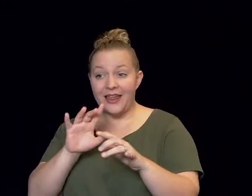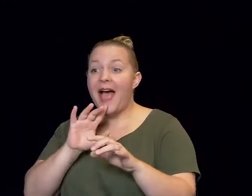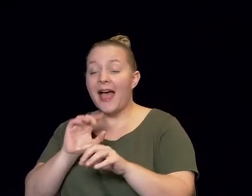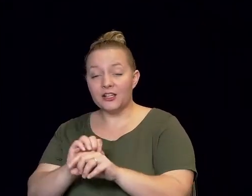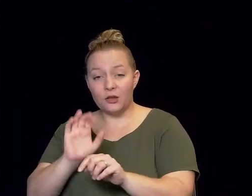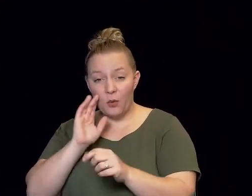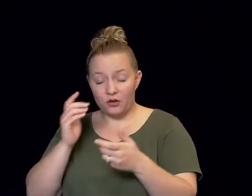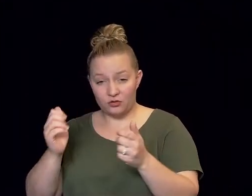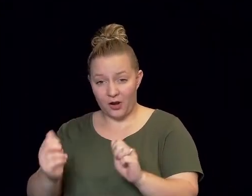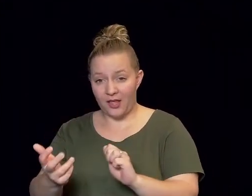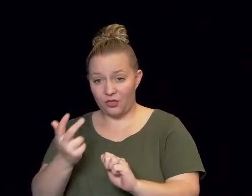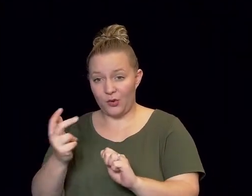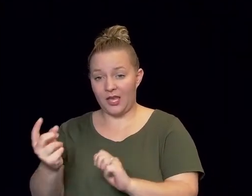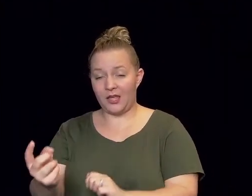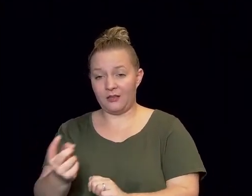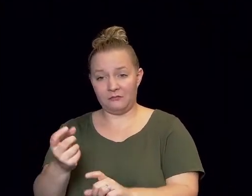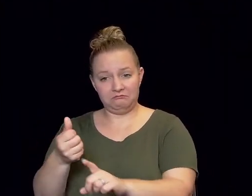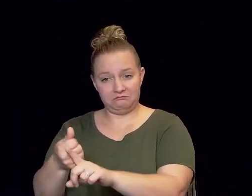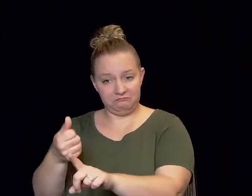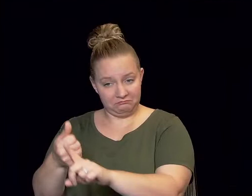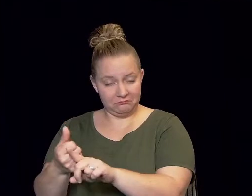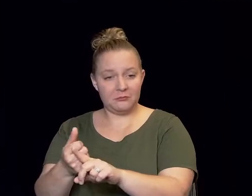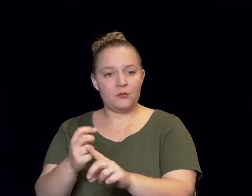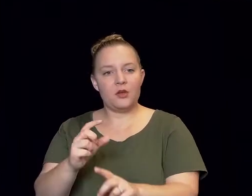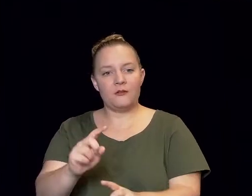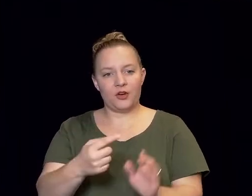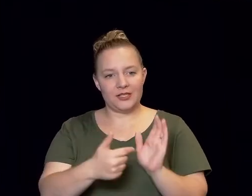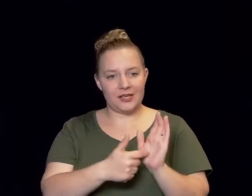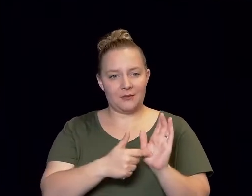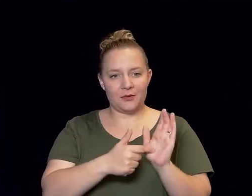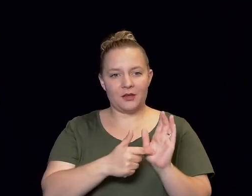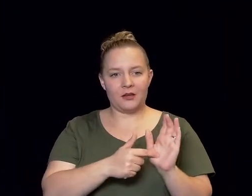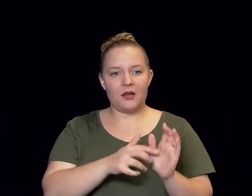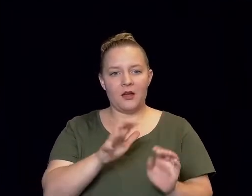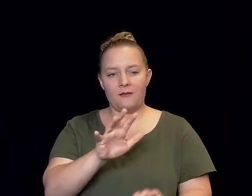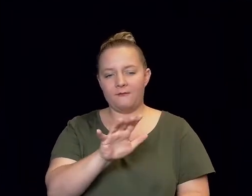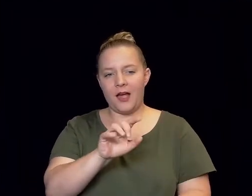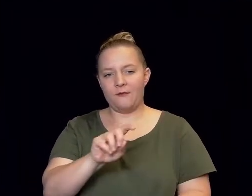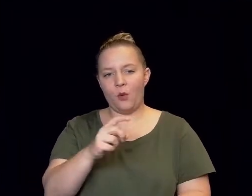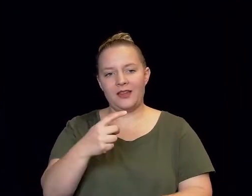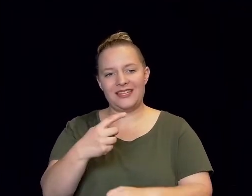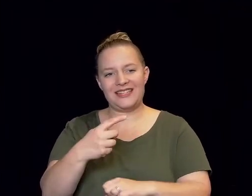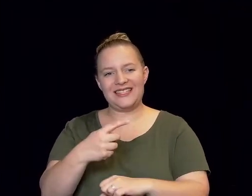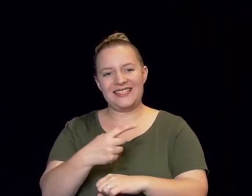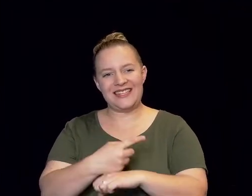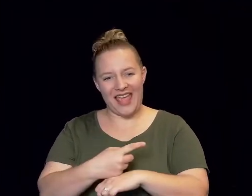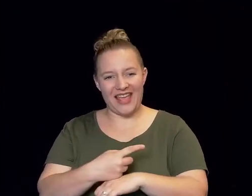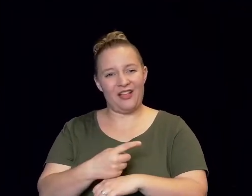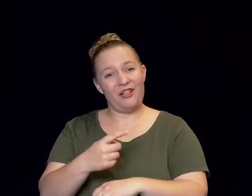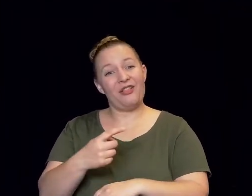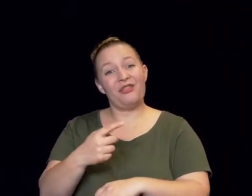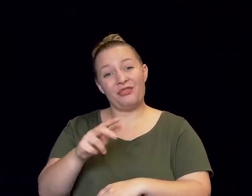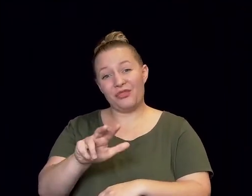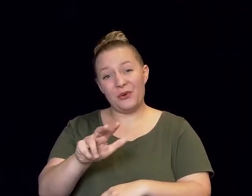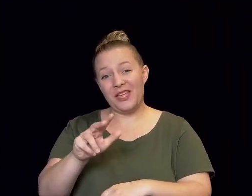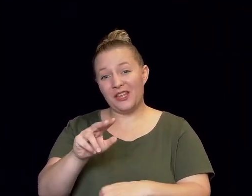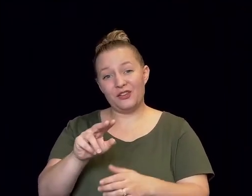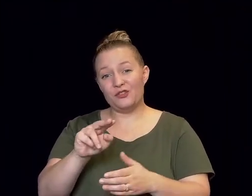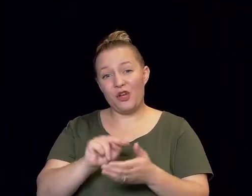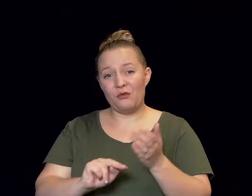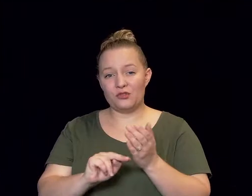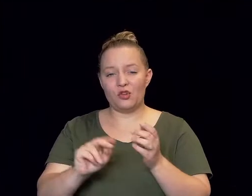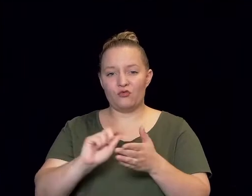problems on your own. So, for this first example of 5-1 day 3 notes on writing expressions from word